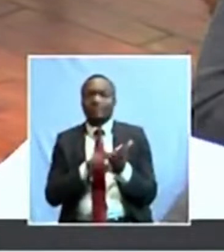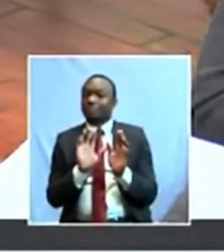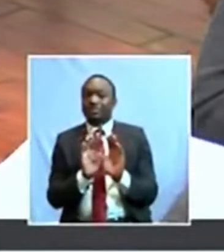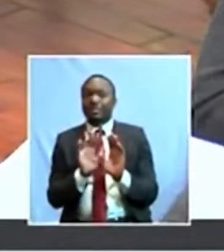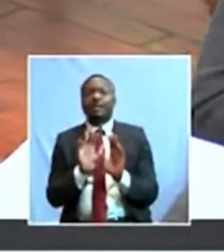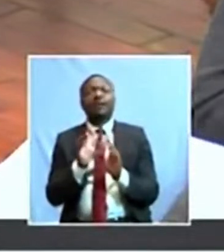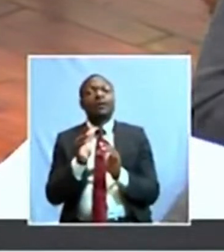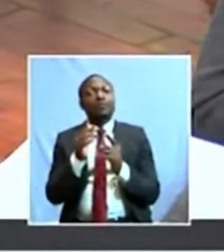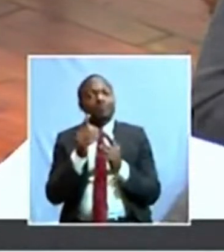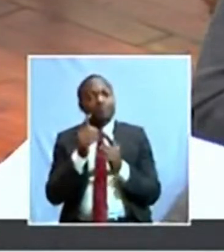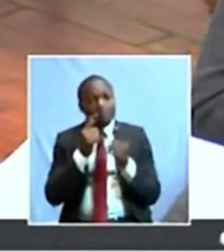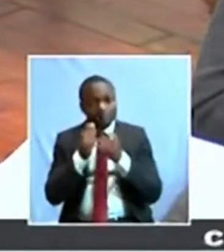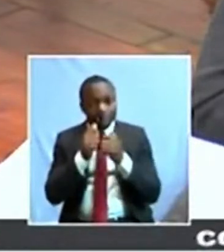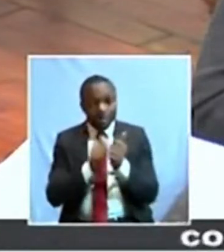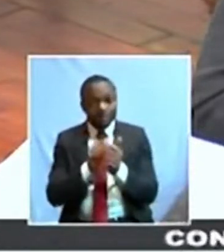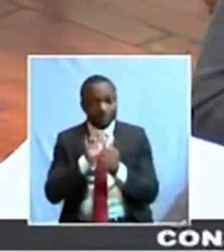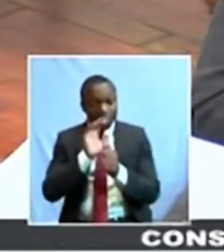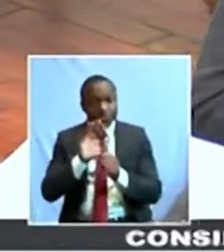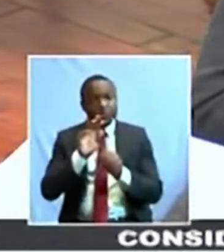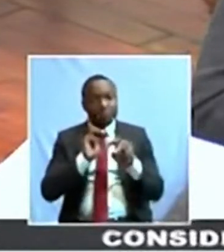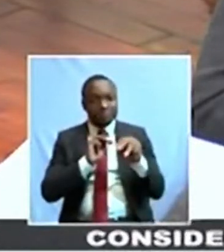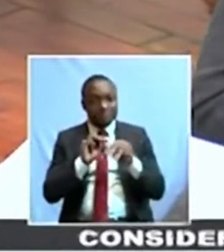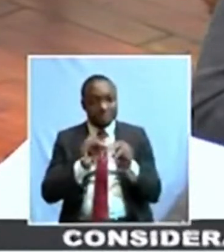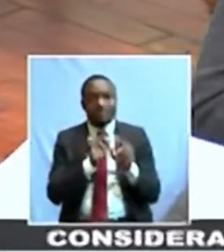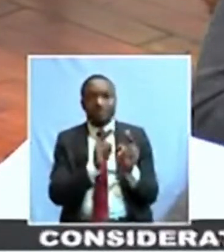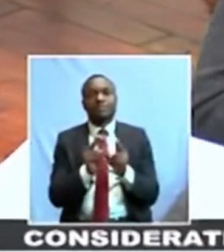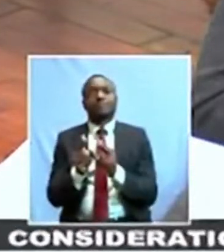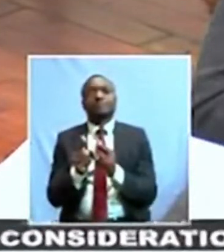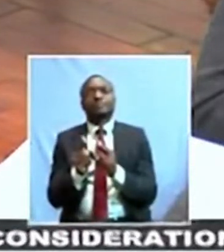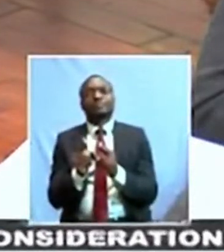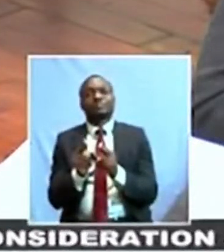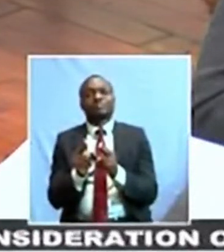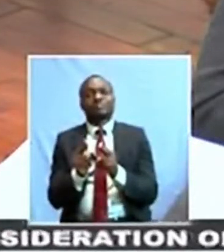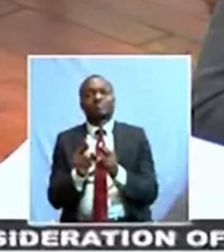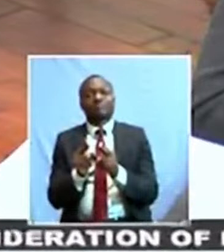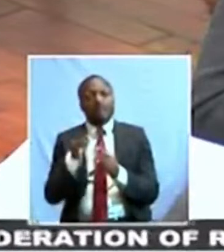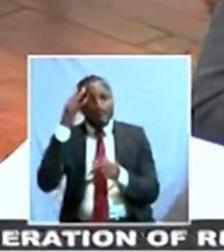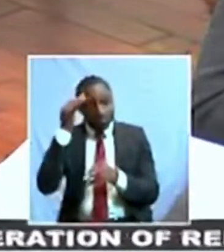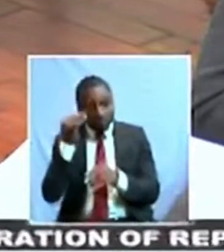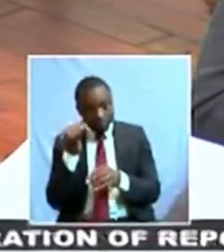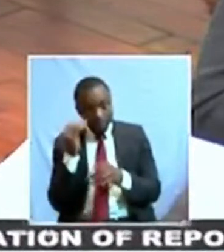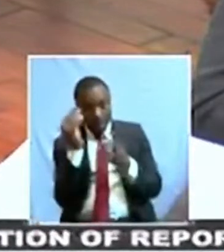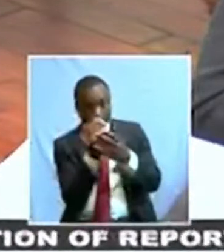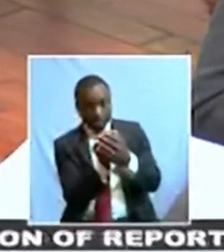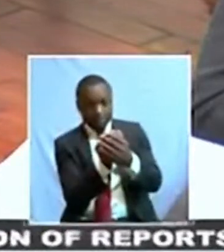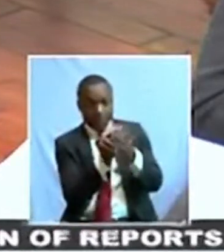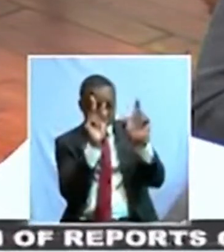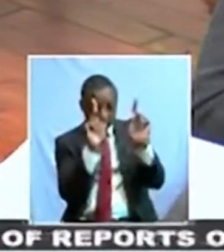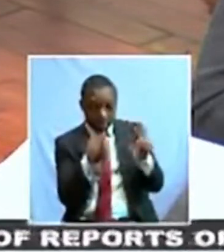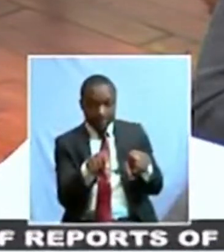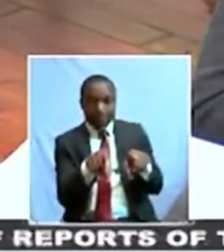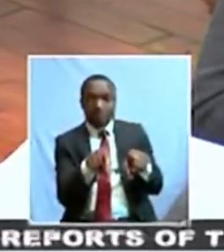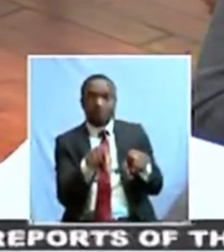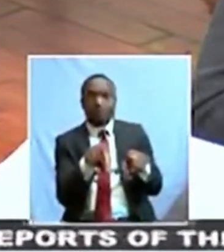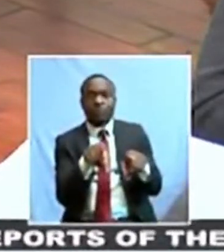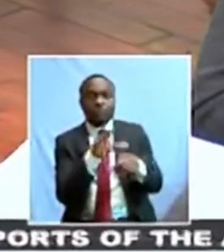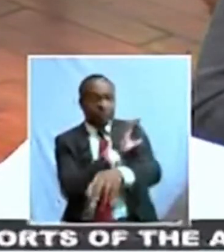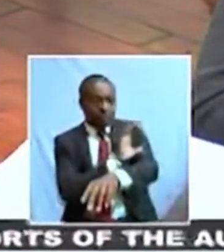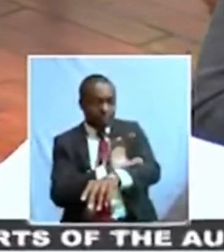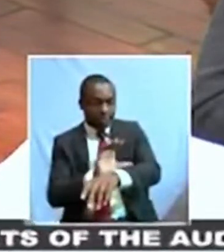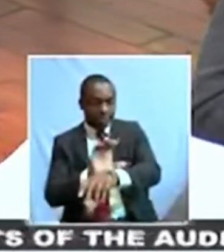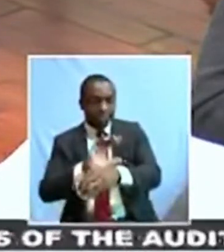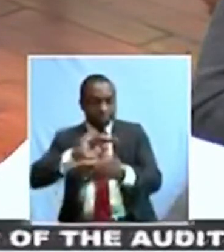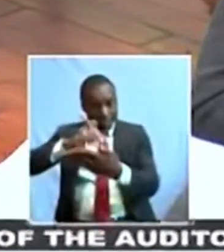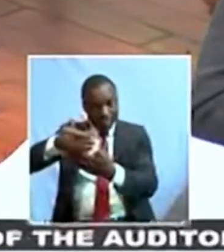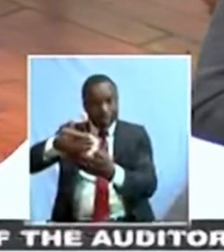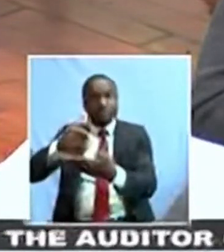your management response to the auditors. Why did you include a personal laptop on